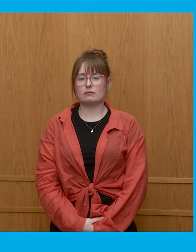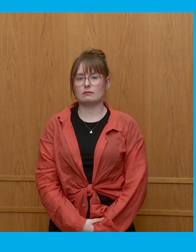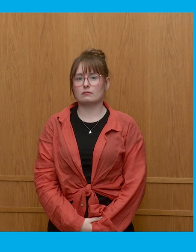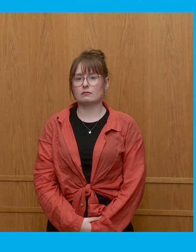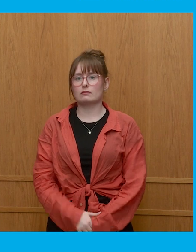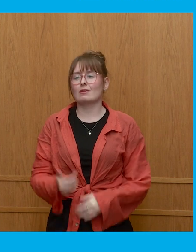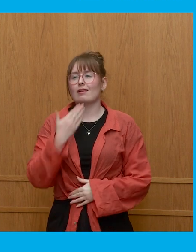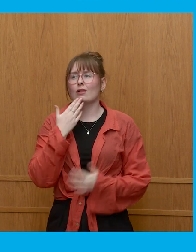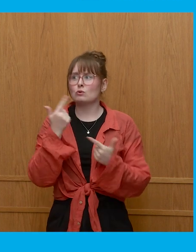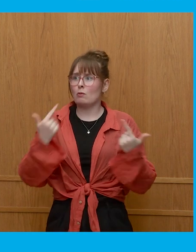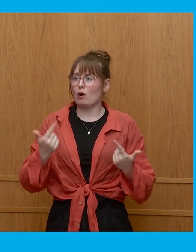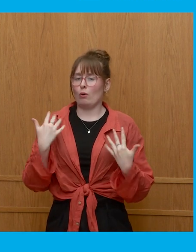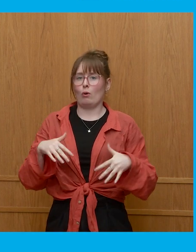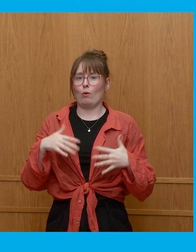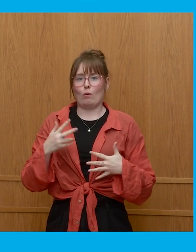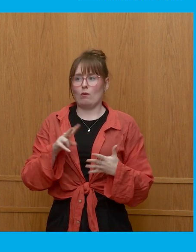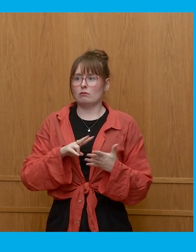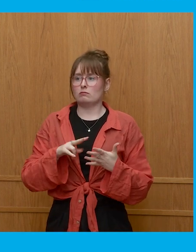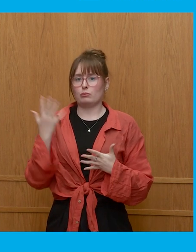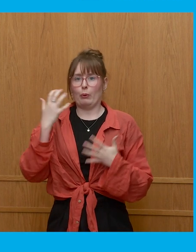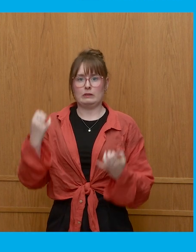Thank you very much. That was very inspiring.